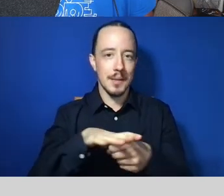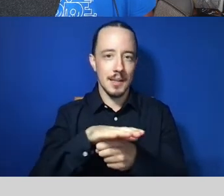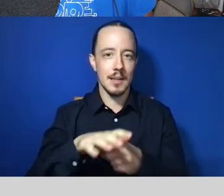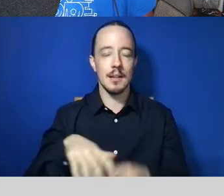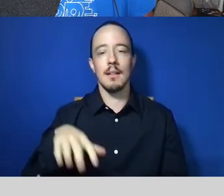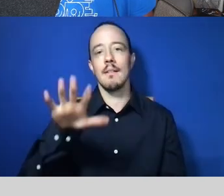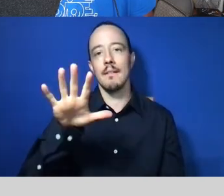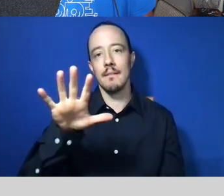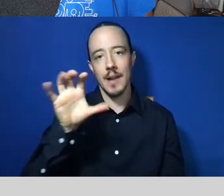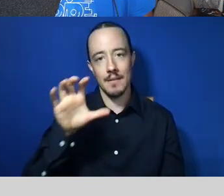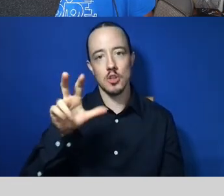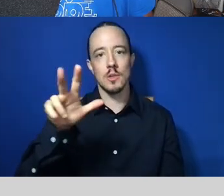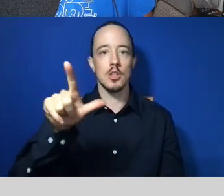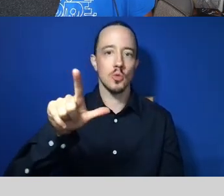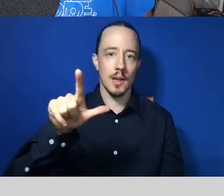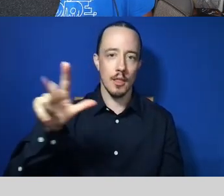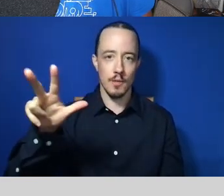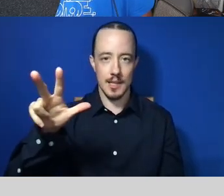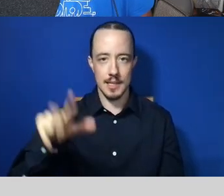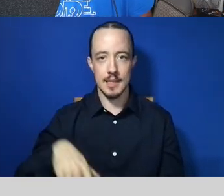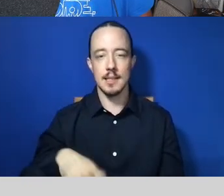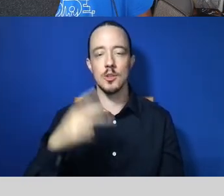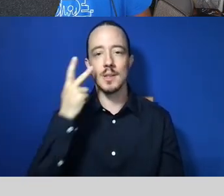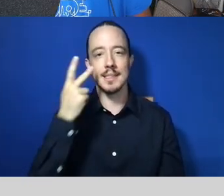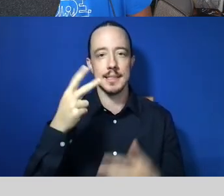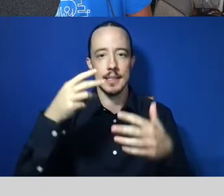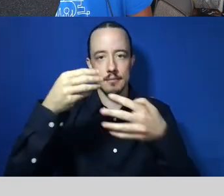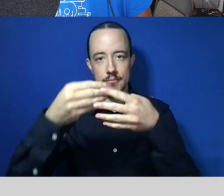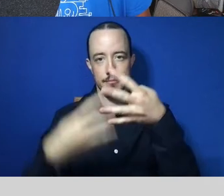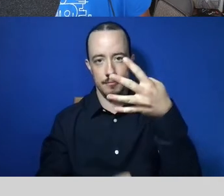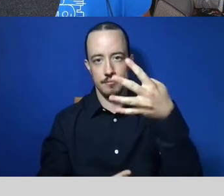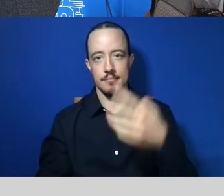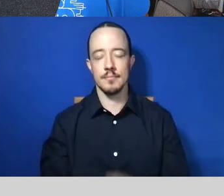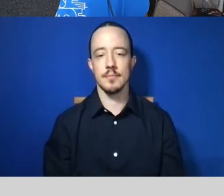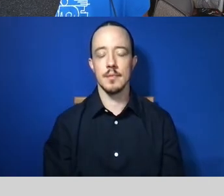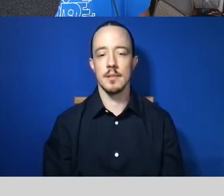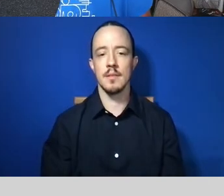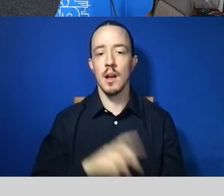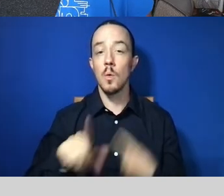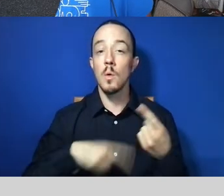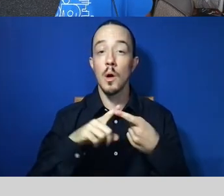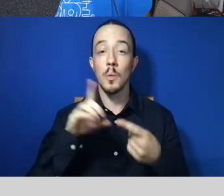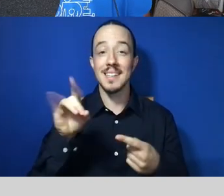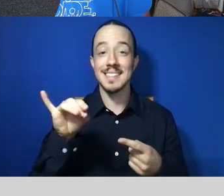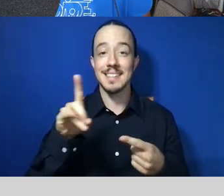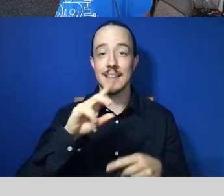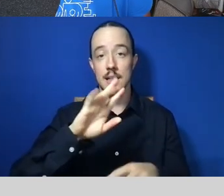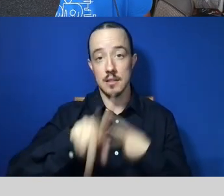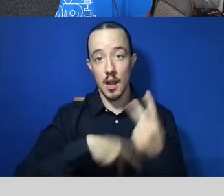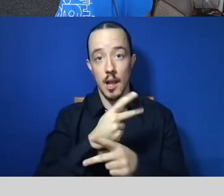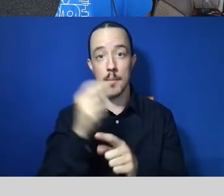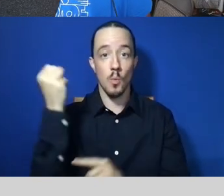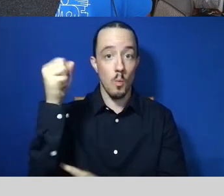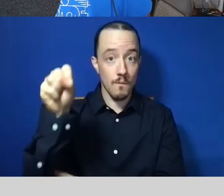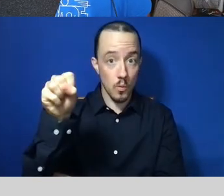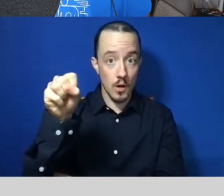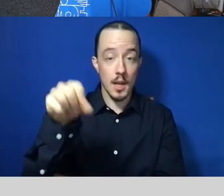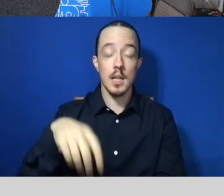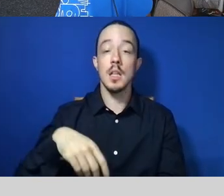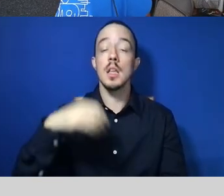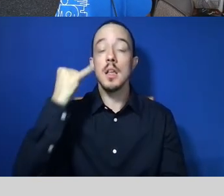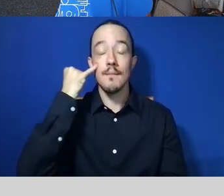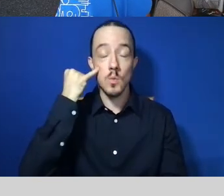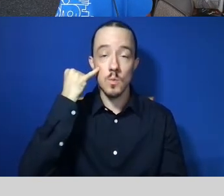beat 523. All of these are beat 523. One thing I want to highlight here, when we did that ES